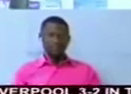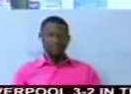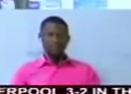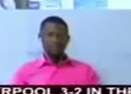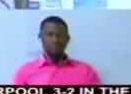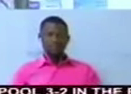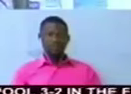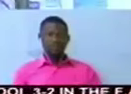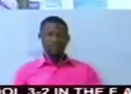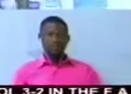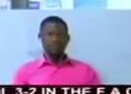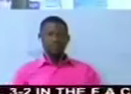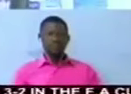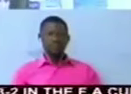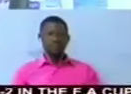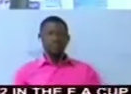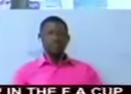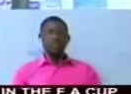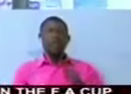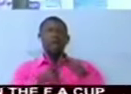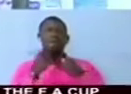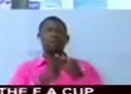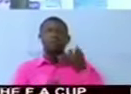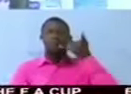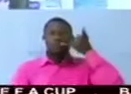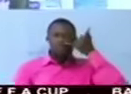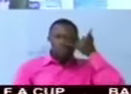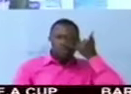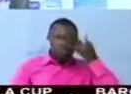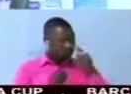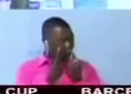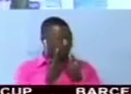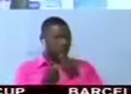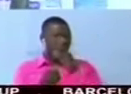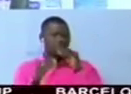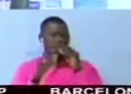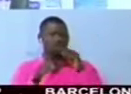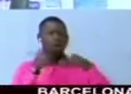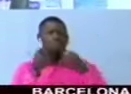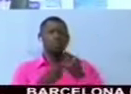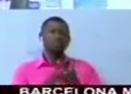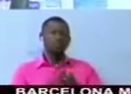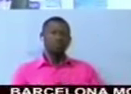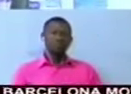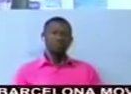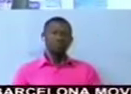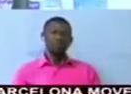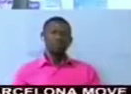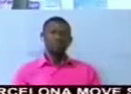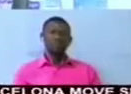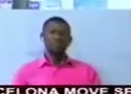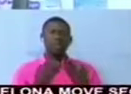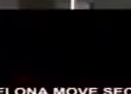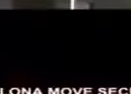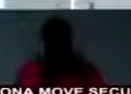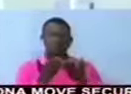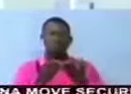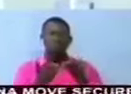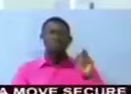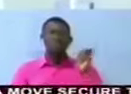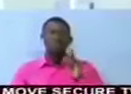Jiwali drug, we knew what ni. About the drug case that you are talking about. What information did you receive? Ban hibar nga ci